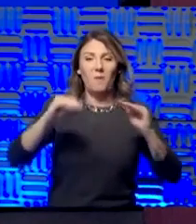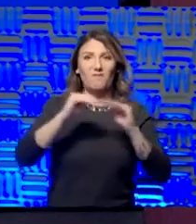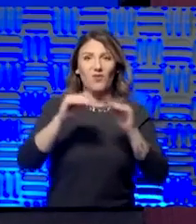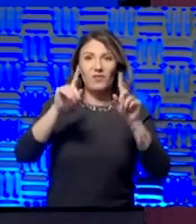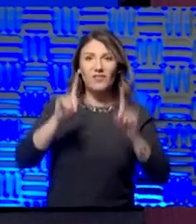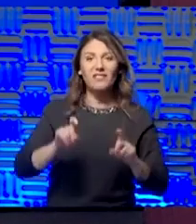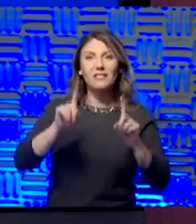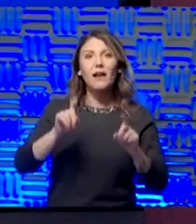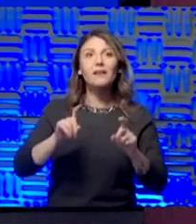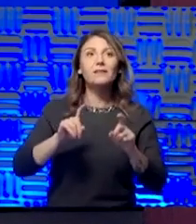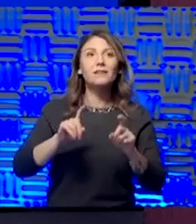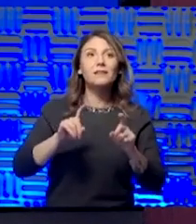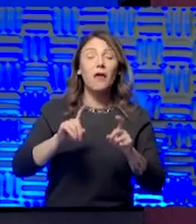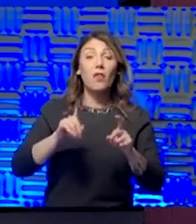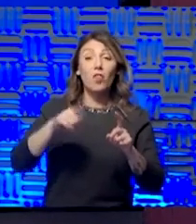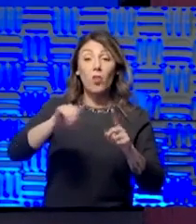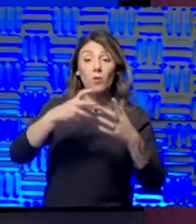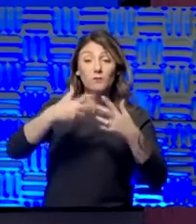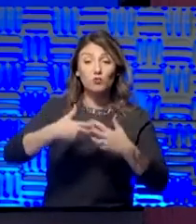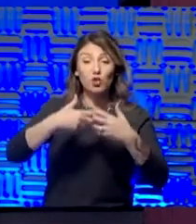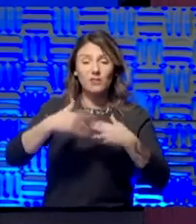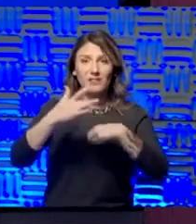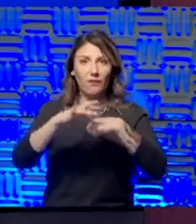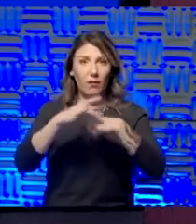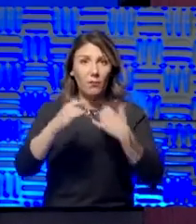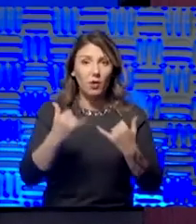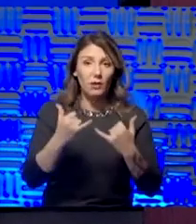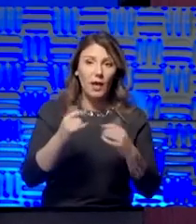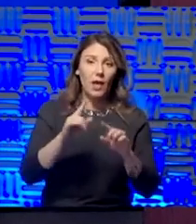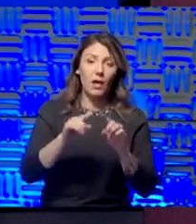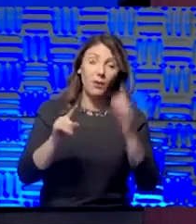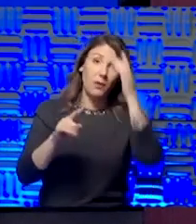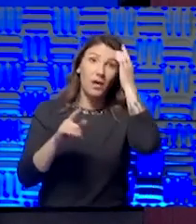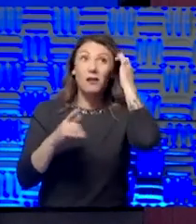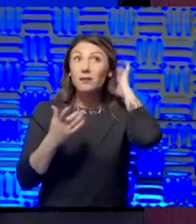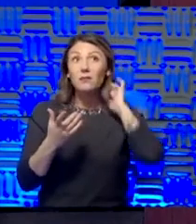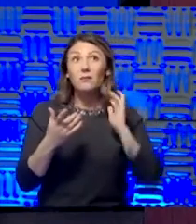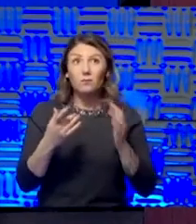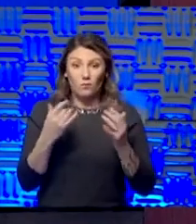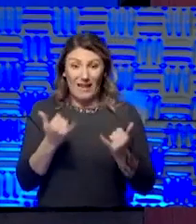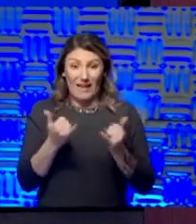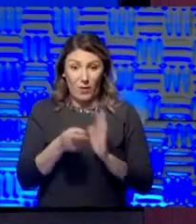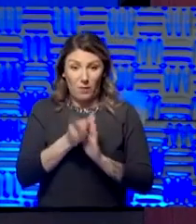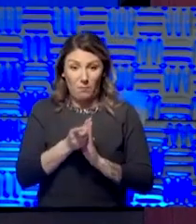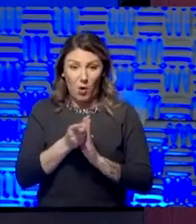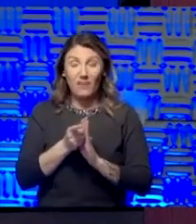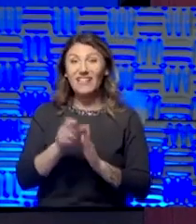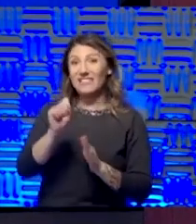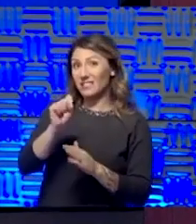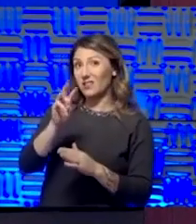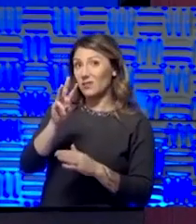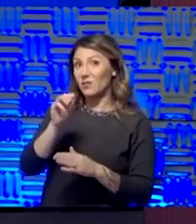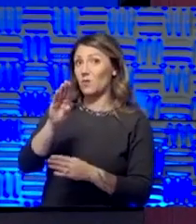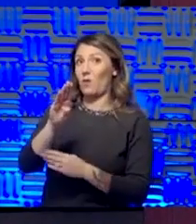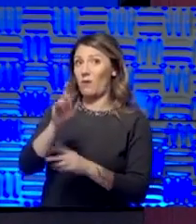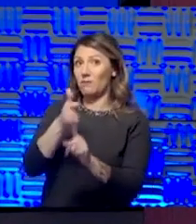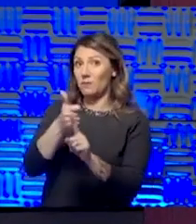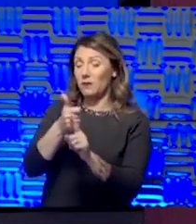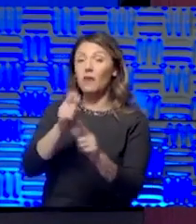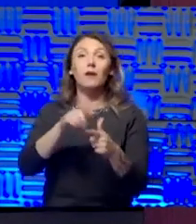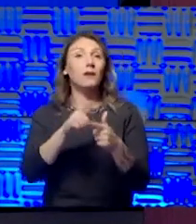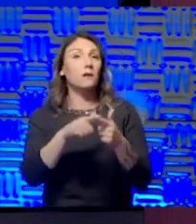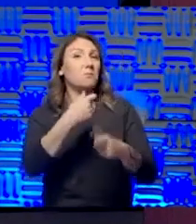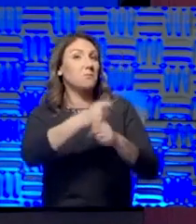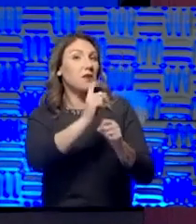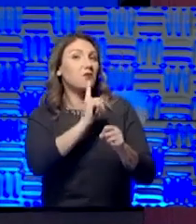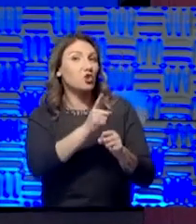testing machines are available now, probably the rate limiting step at the moment is actually the swab itself, and then making sure that you have